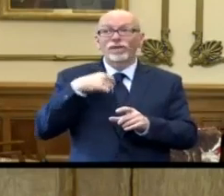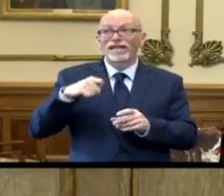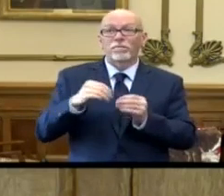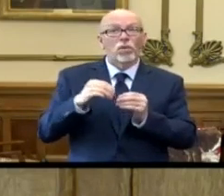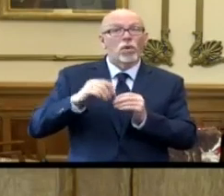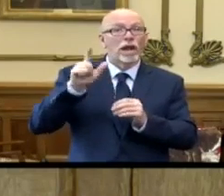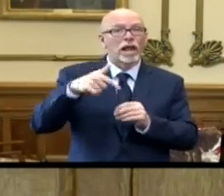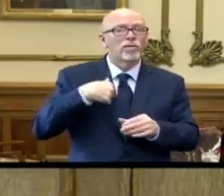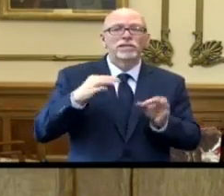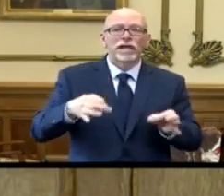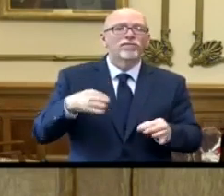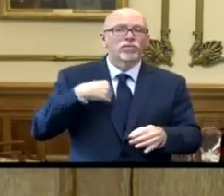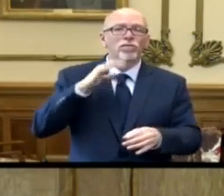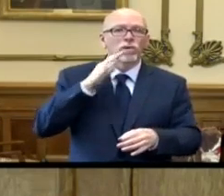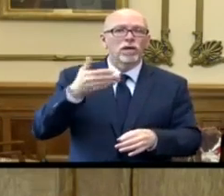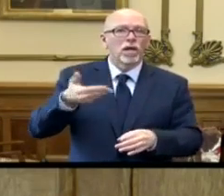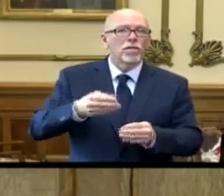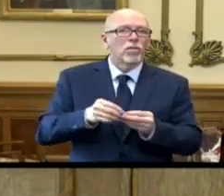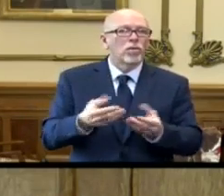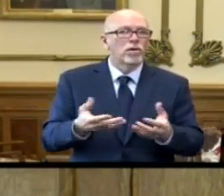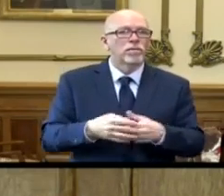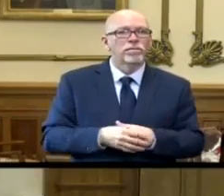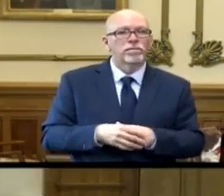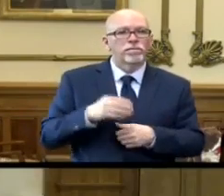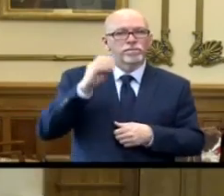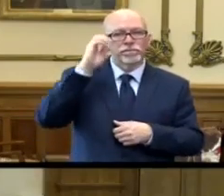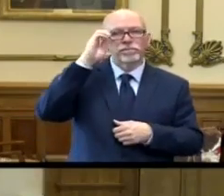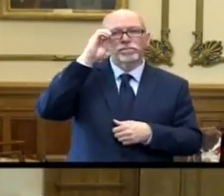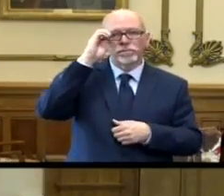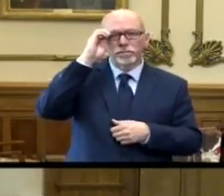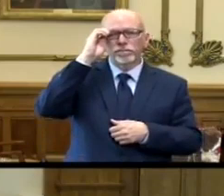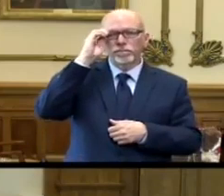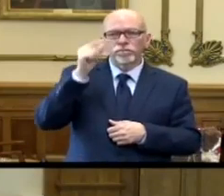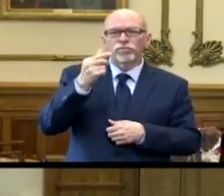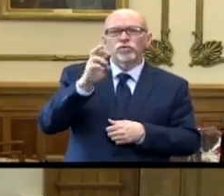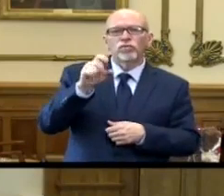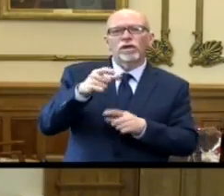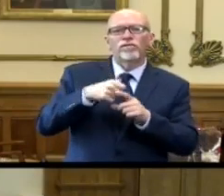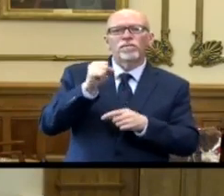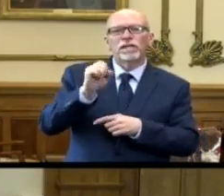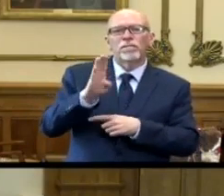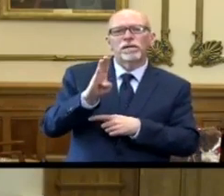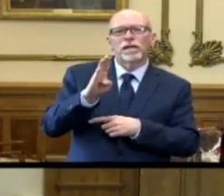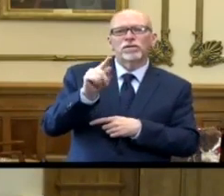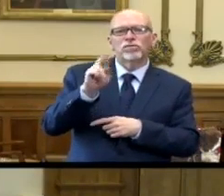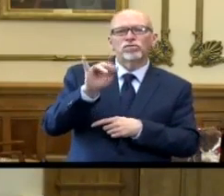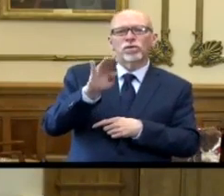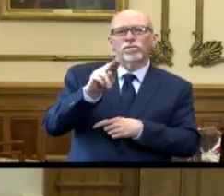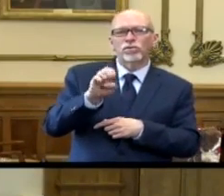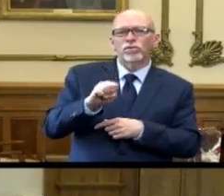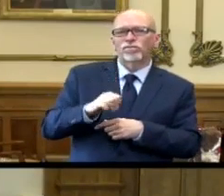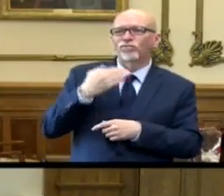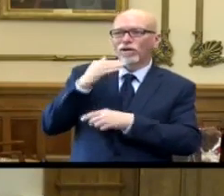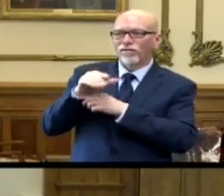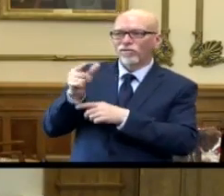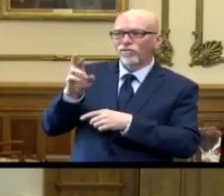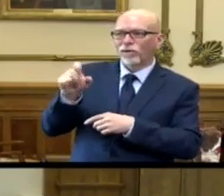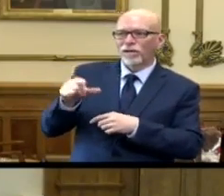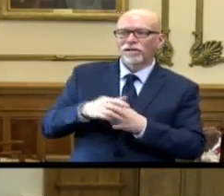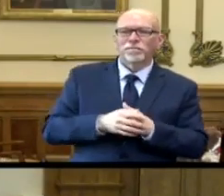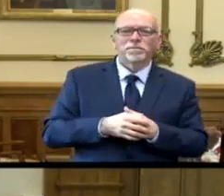more, we will definitely be getting more. Greg with the South Bend Tribune. Good afternoon, Greg.